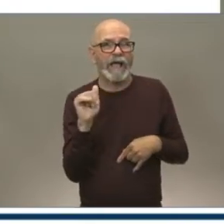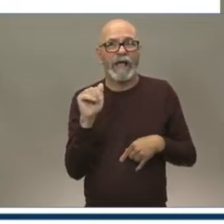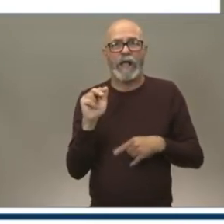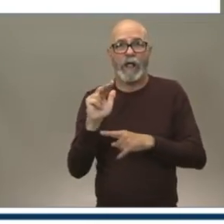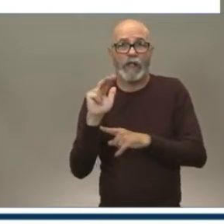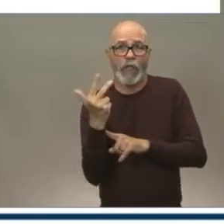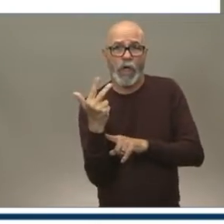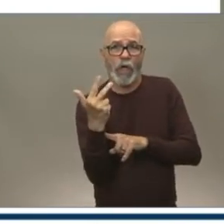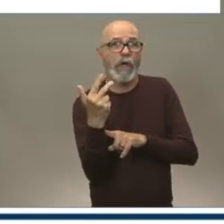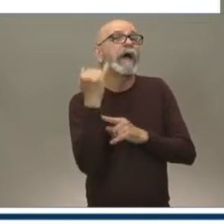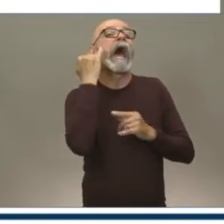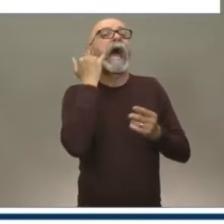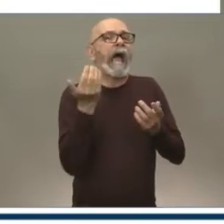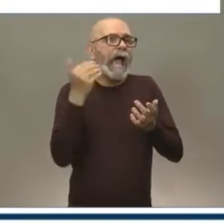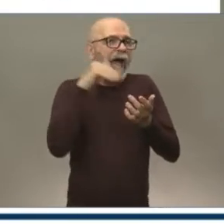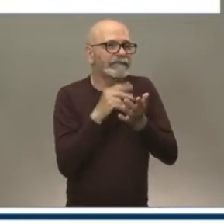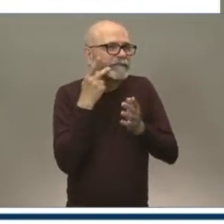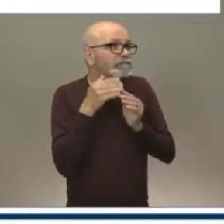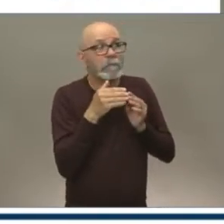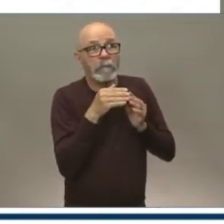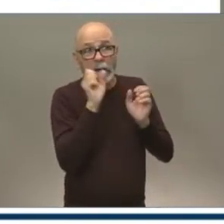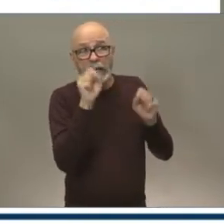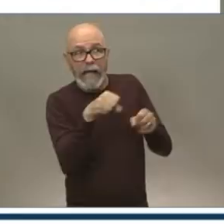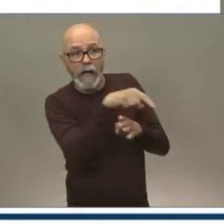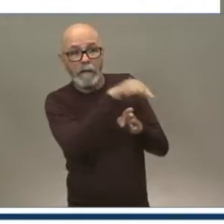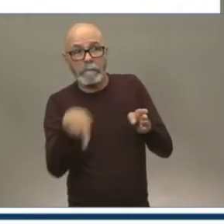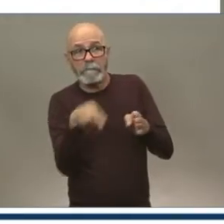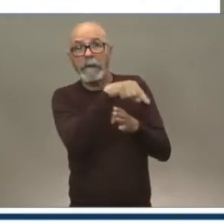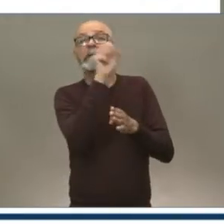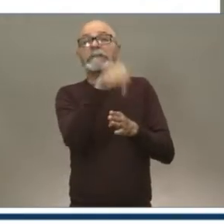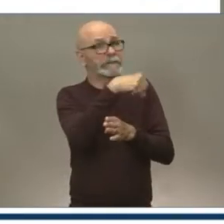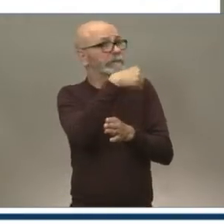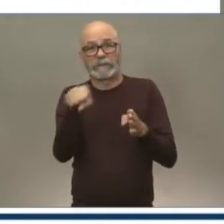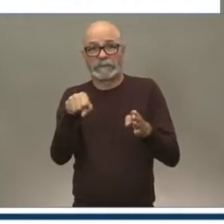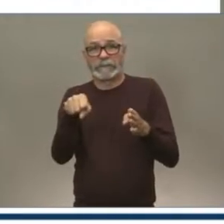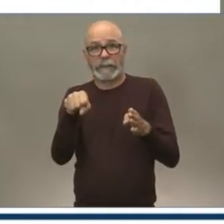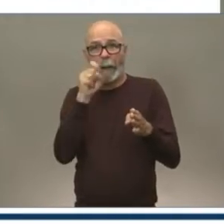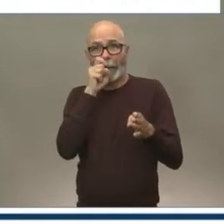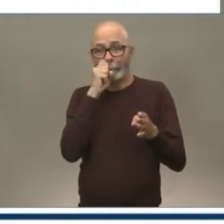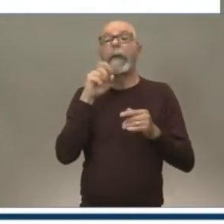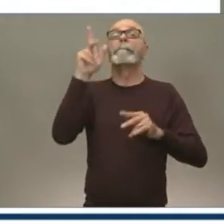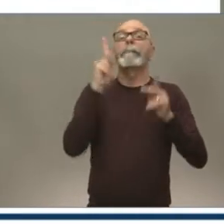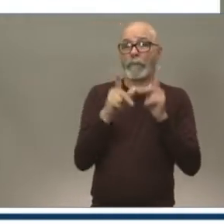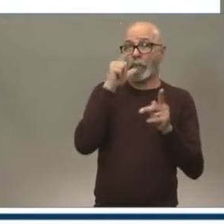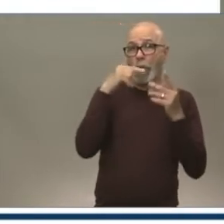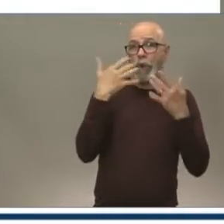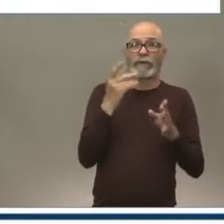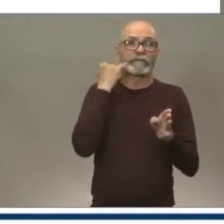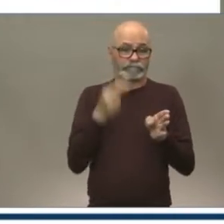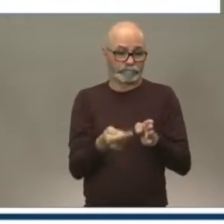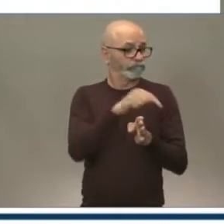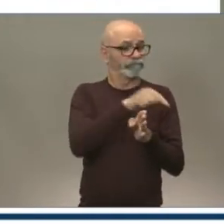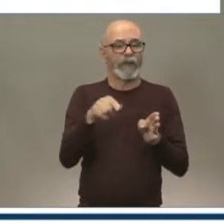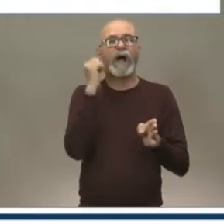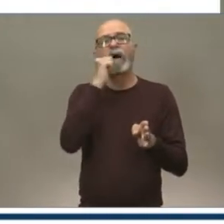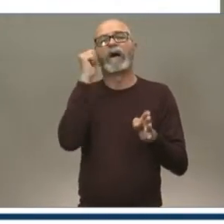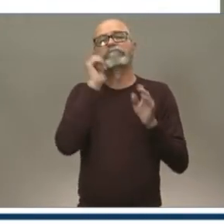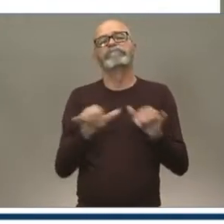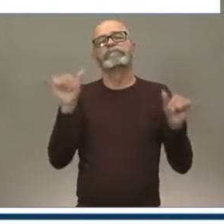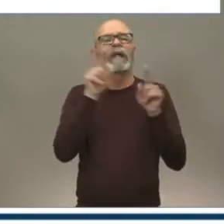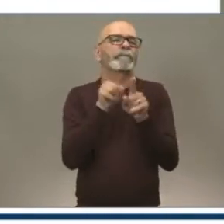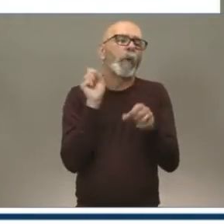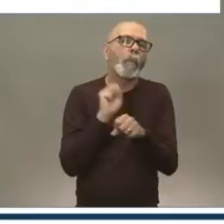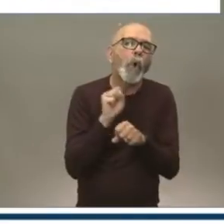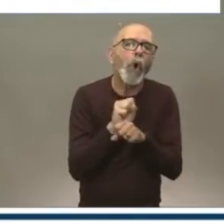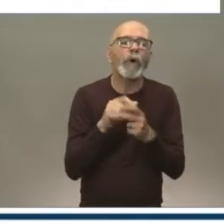and accommodations for people who cross the New Brunswick-Nova Scotia border on a regular, even daily basis for work or school that were in place